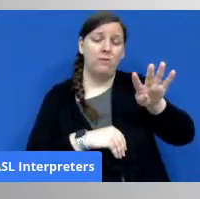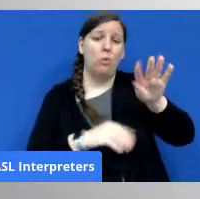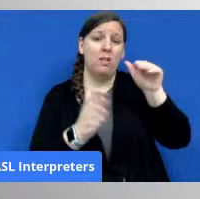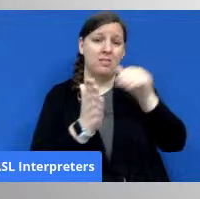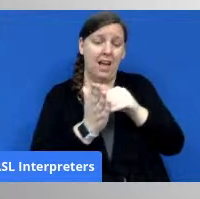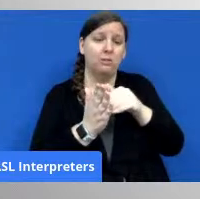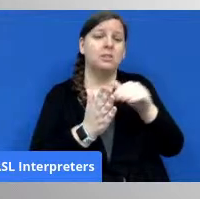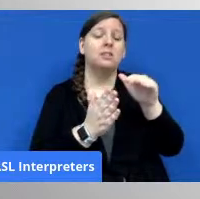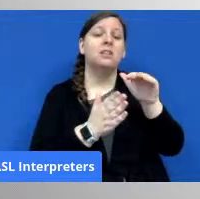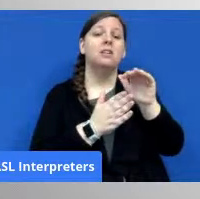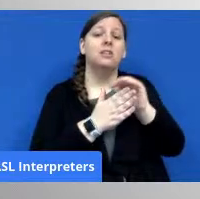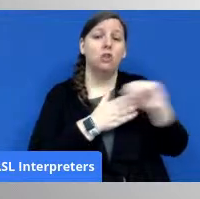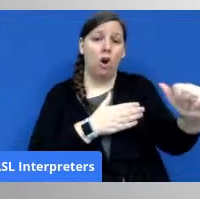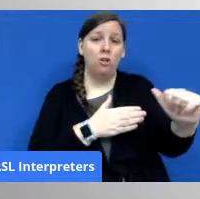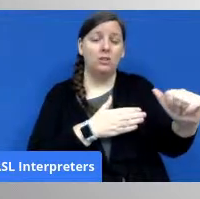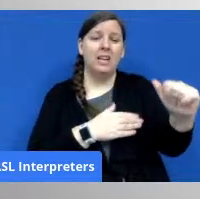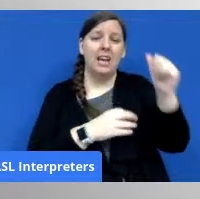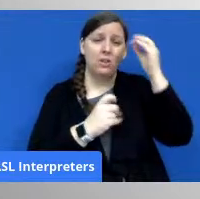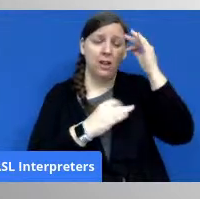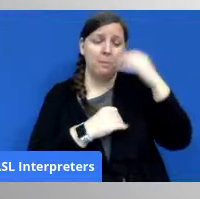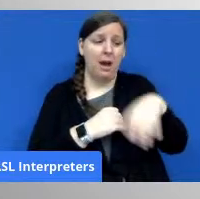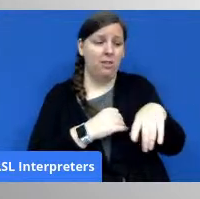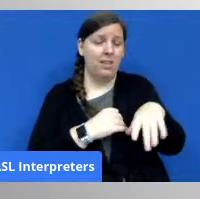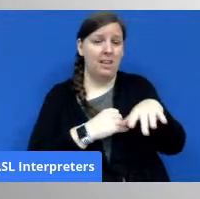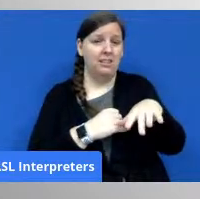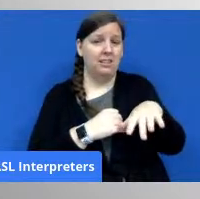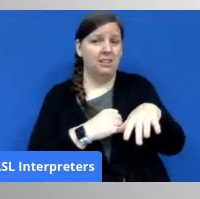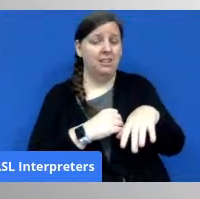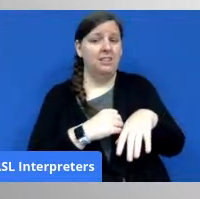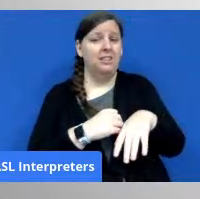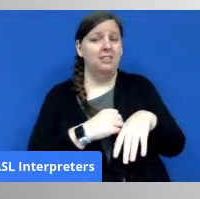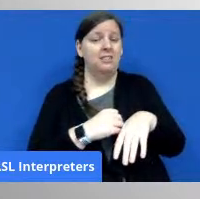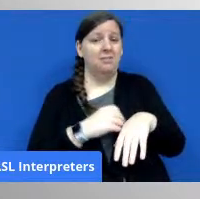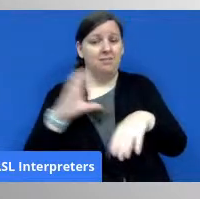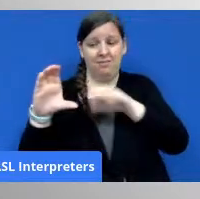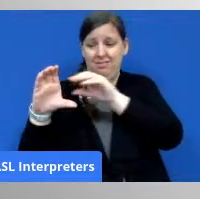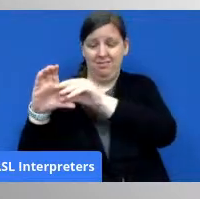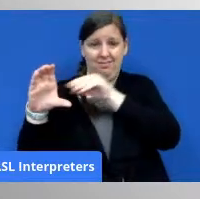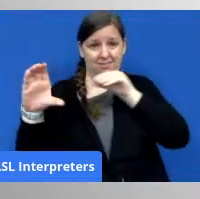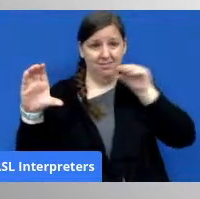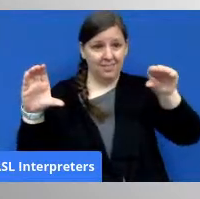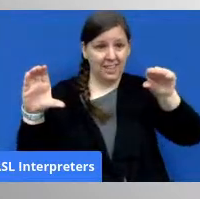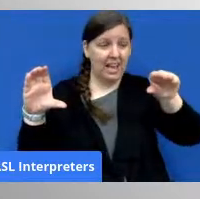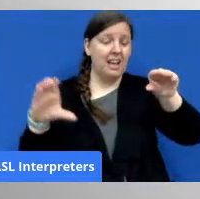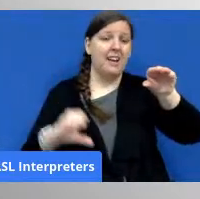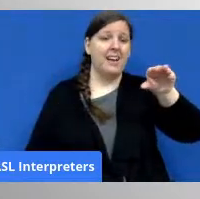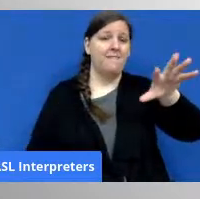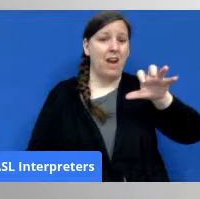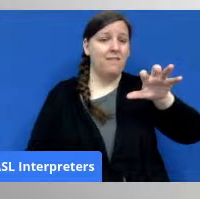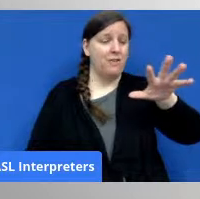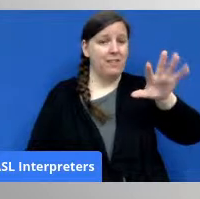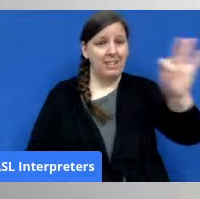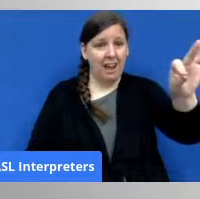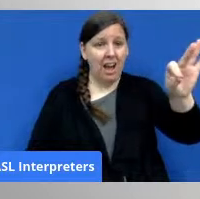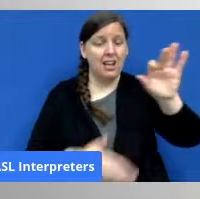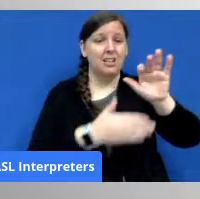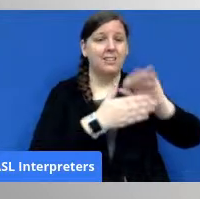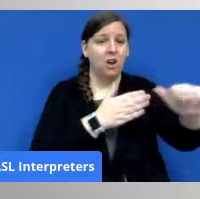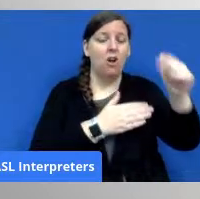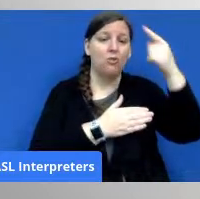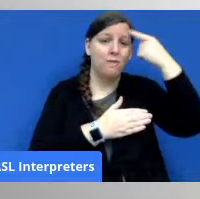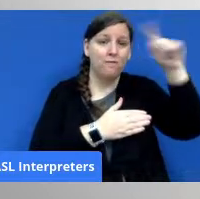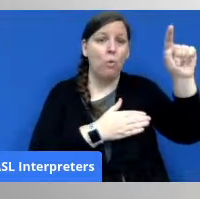dollars, and you think about the fact that 559 of those dollars would go to childcare, that's about 28%